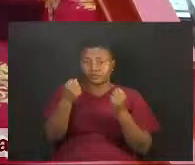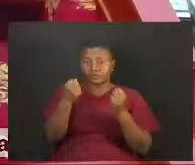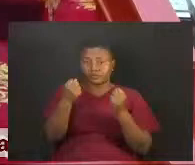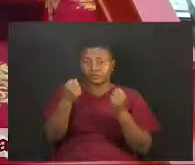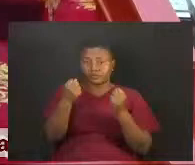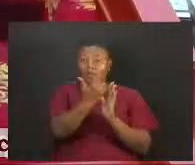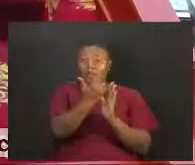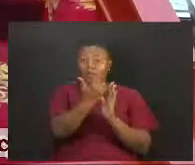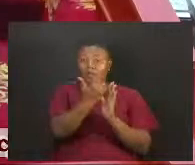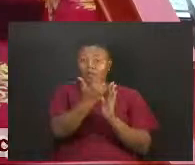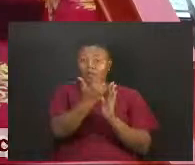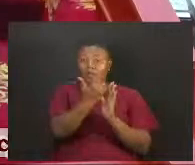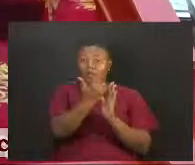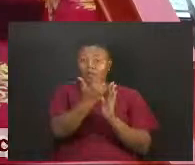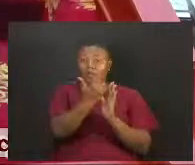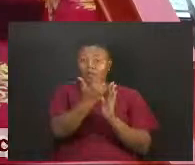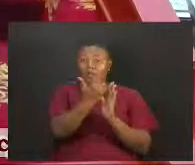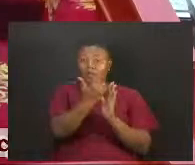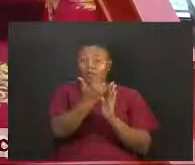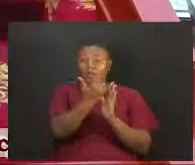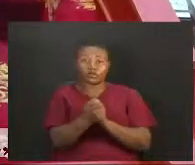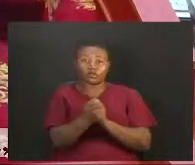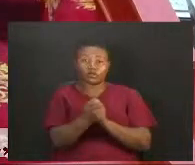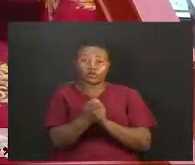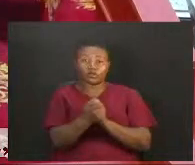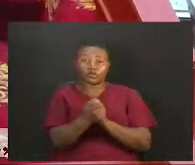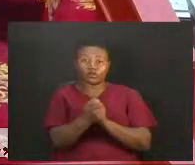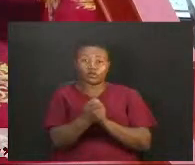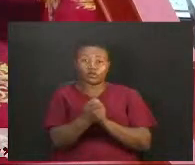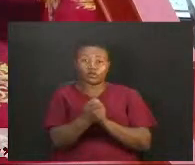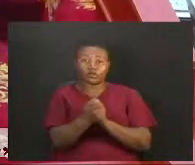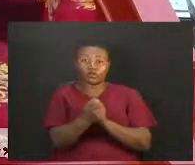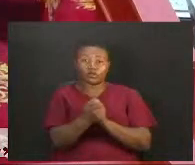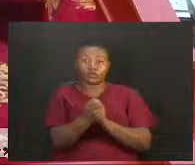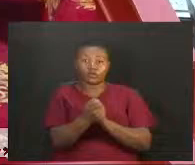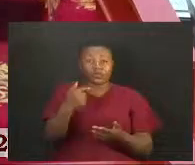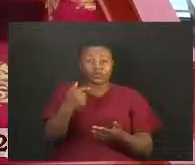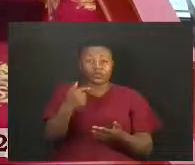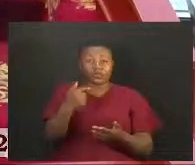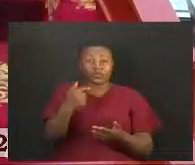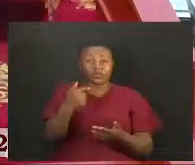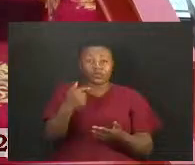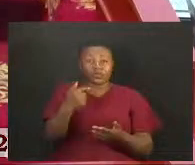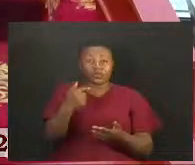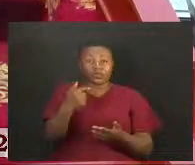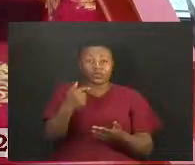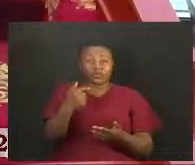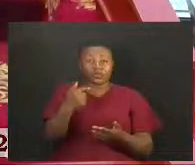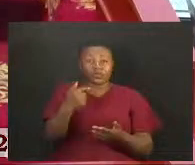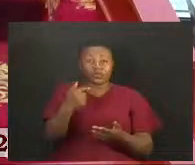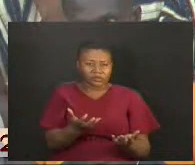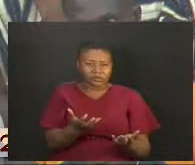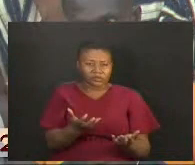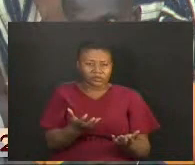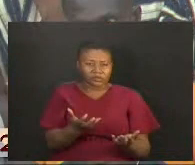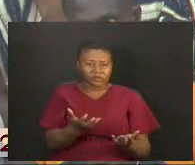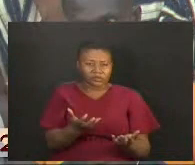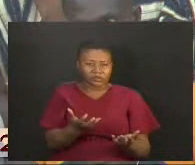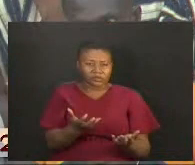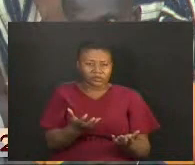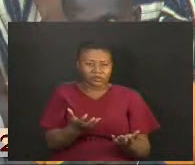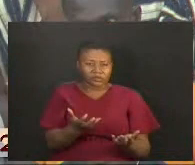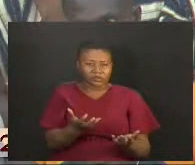is resetting the economy for Ghana we want. Right, Honorable Speaker, the